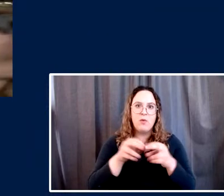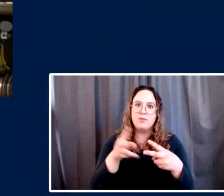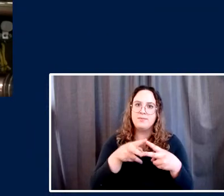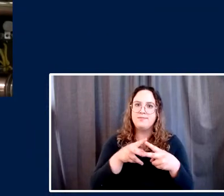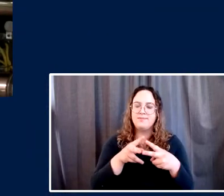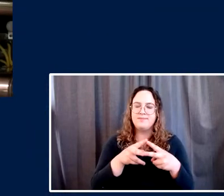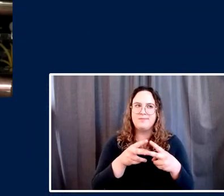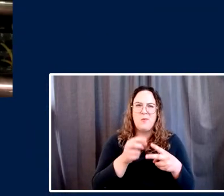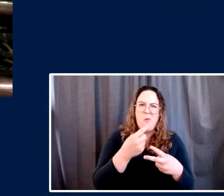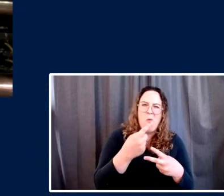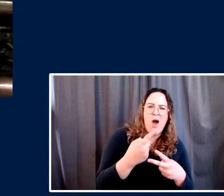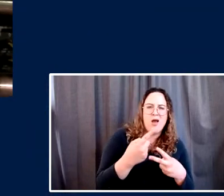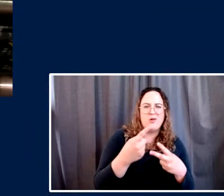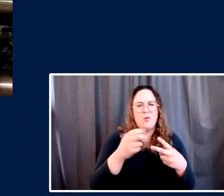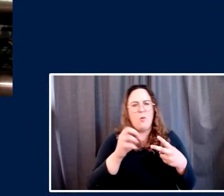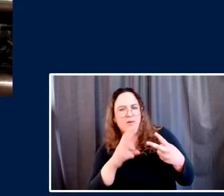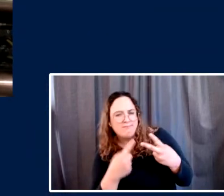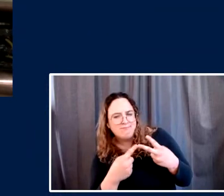then